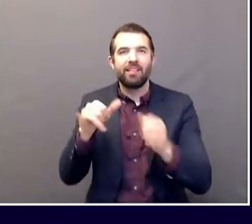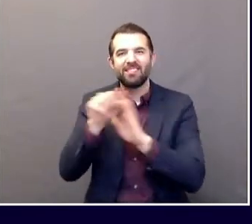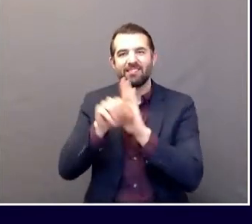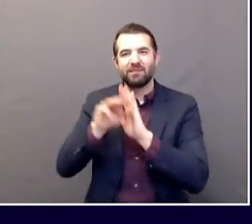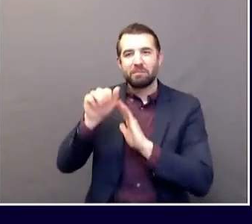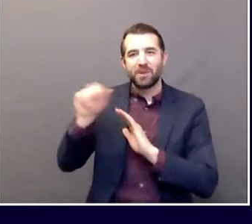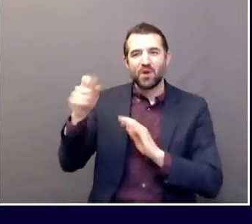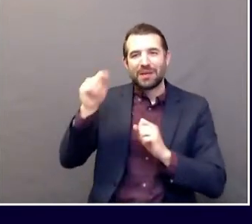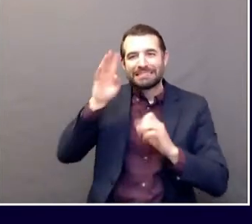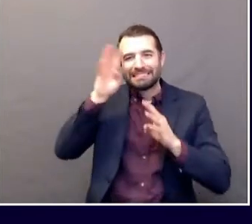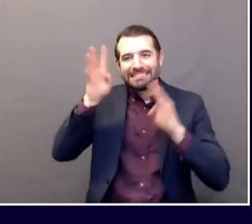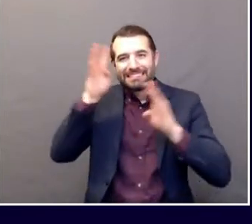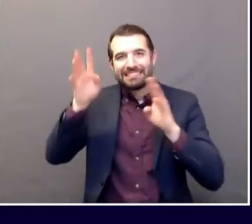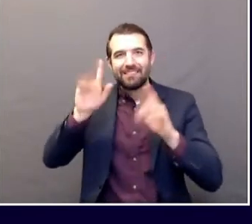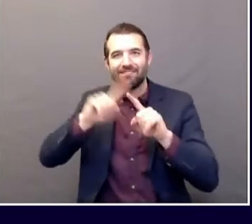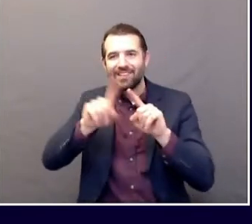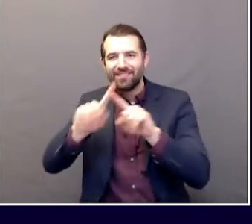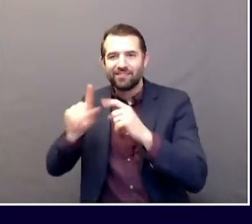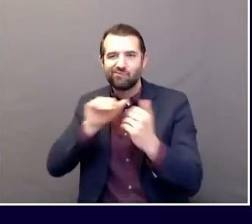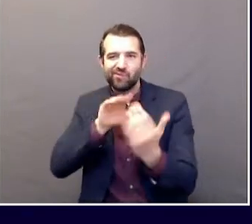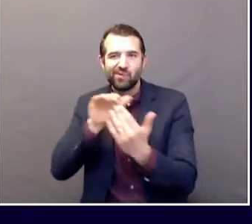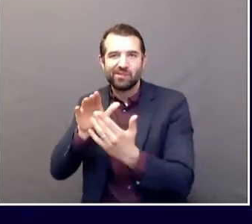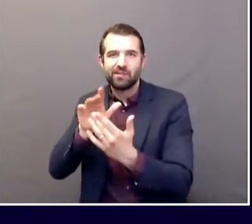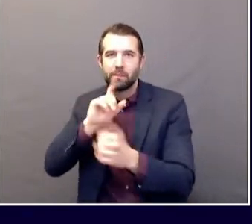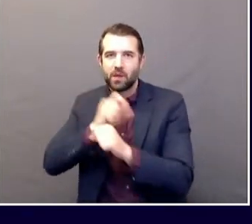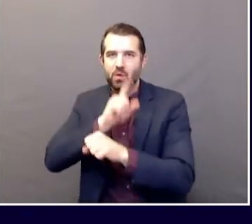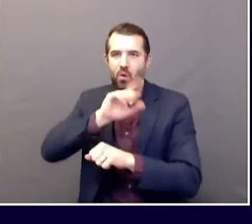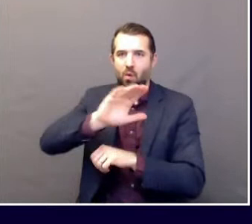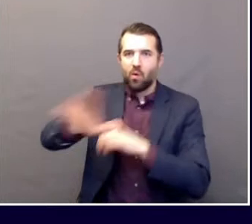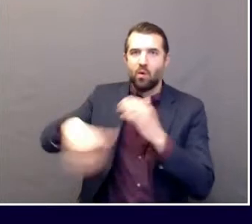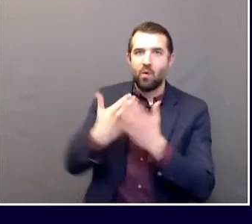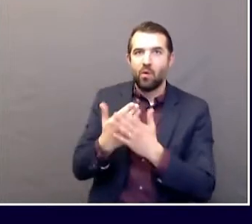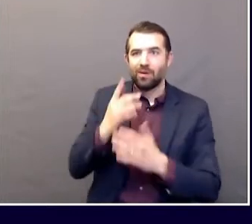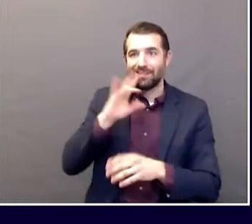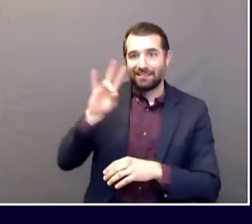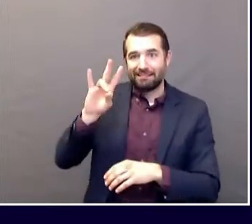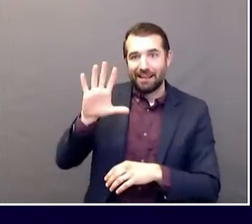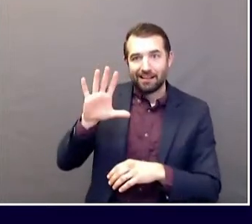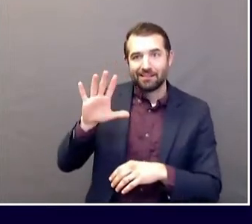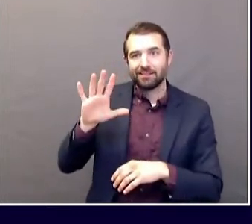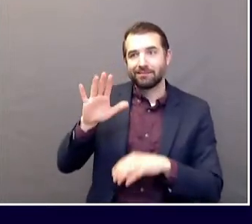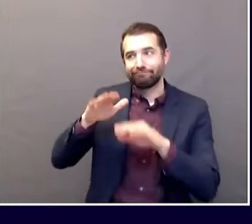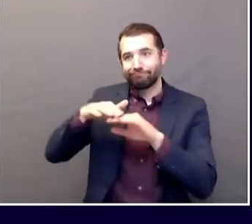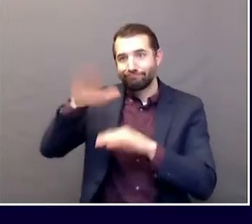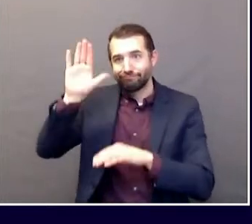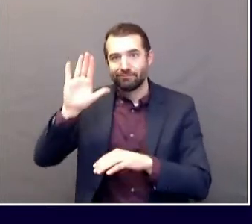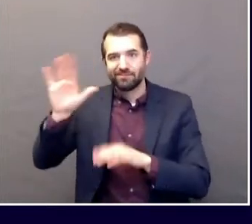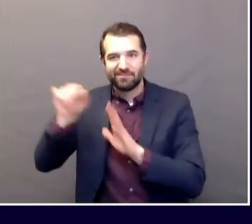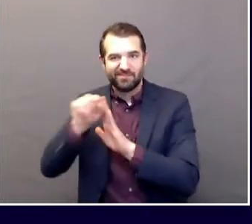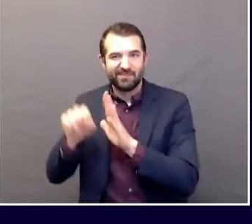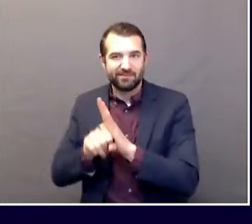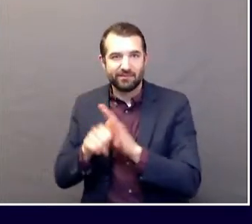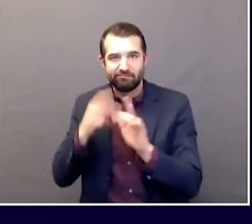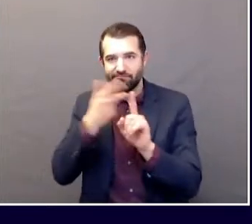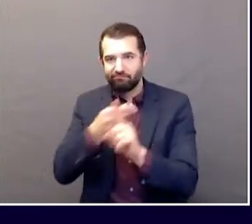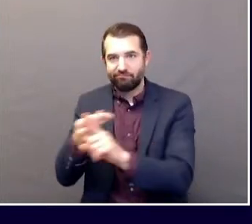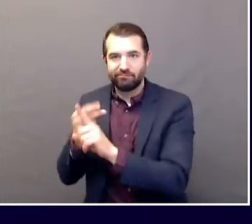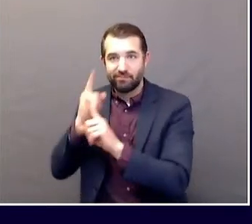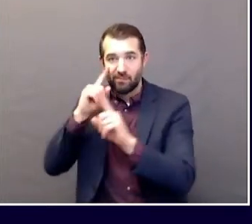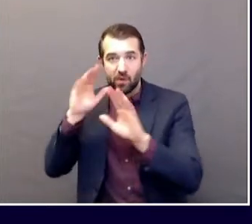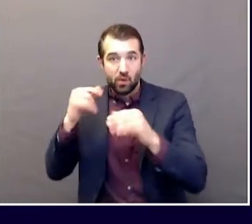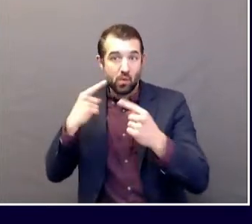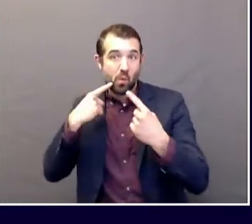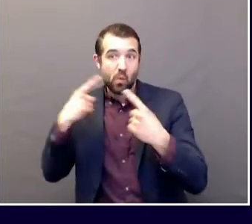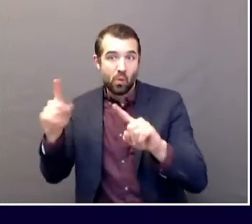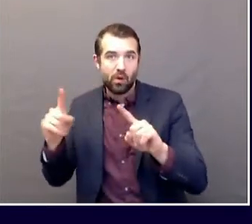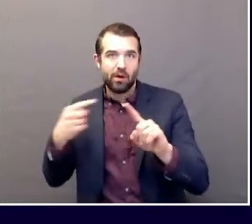innovative ways to make sure that every person over the age of 75 gets vaccinated. So we are hopeful that they are successful, but we are in a wait and see mode right